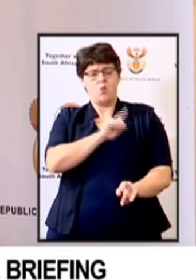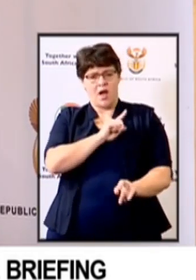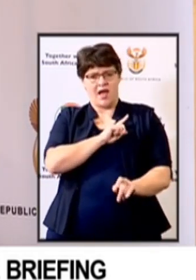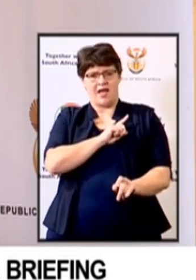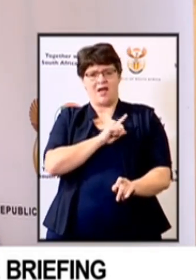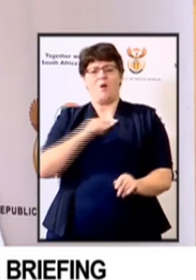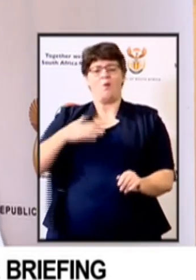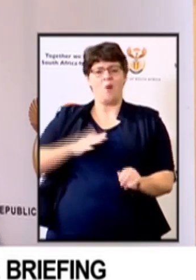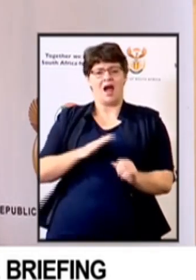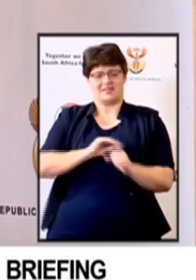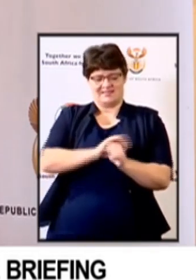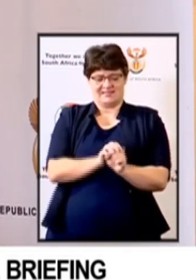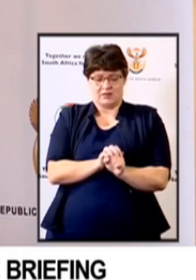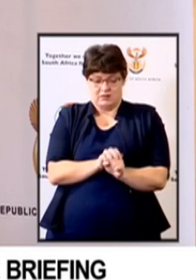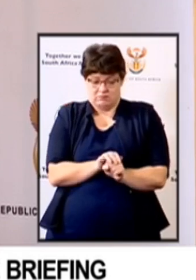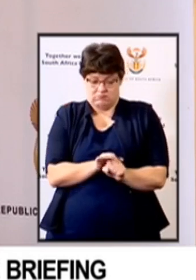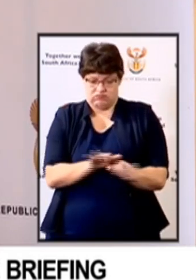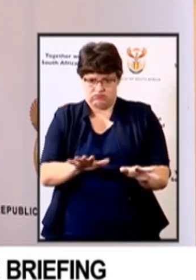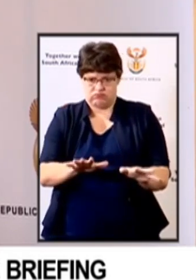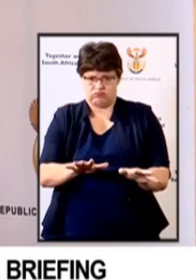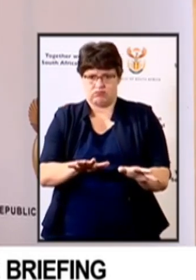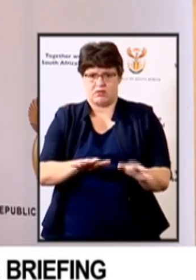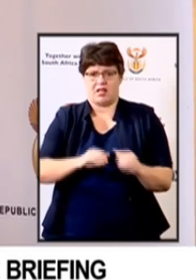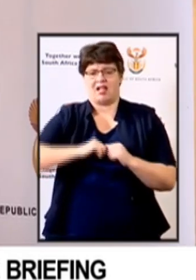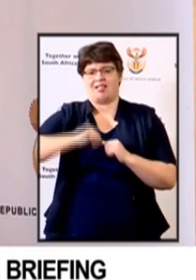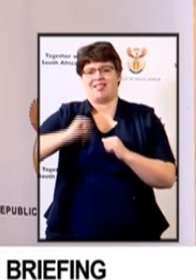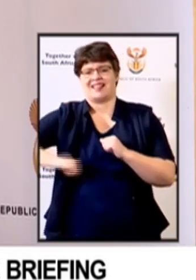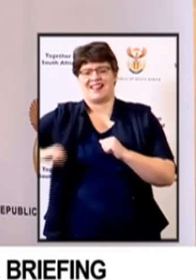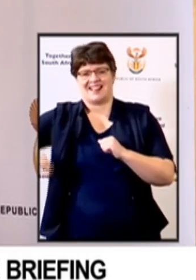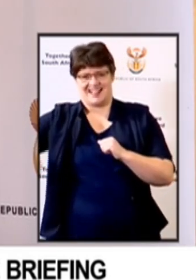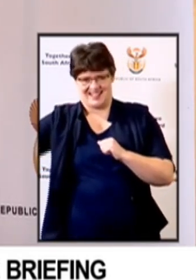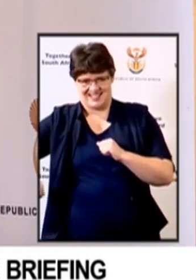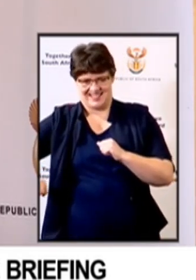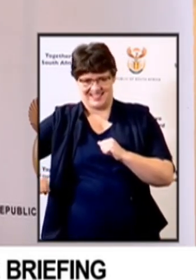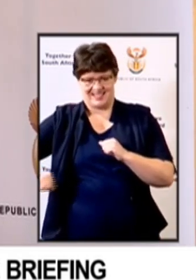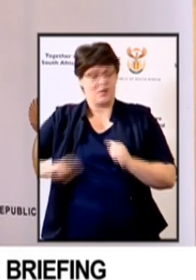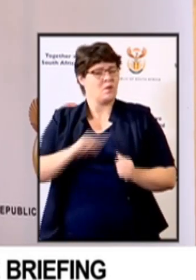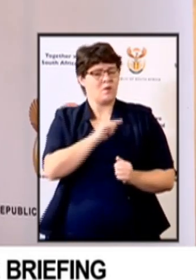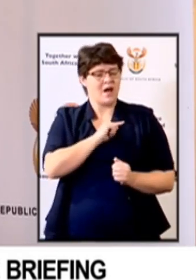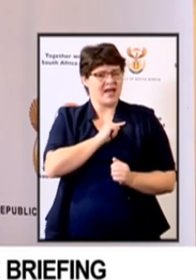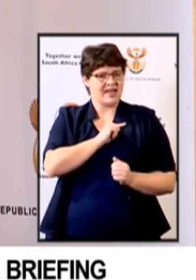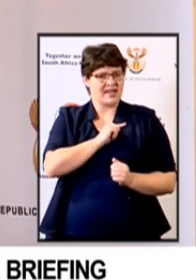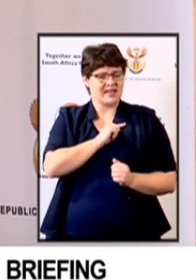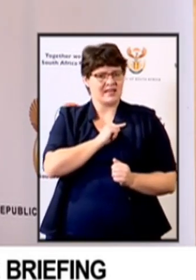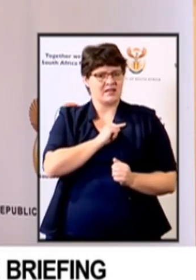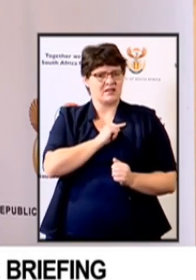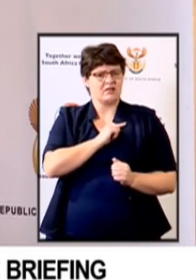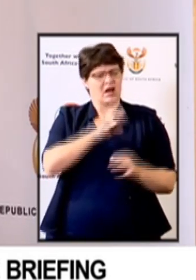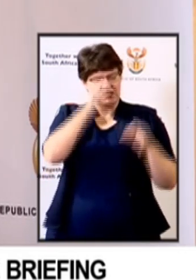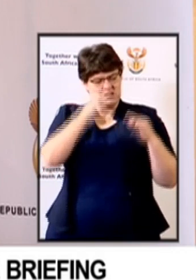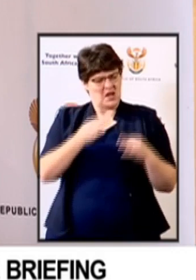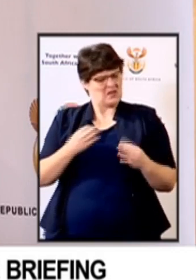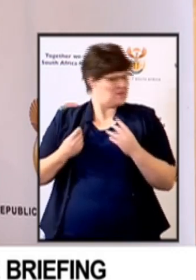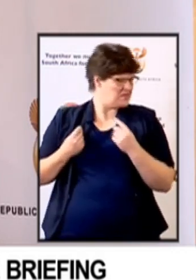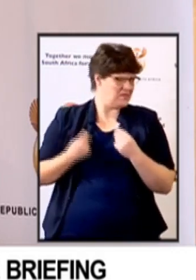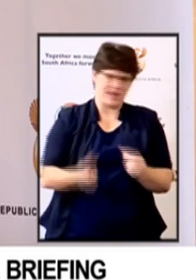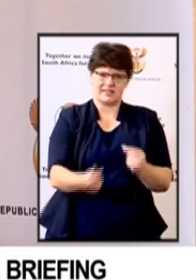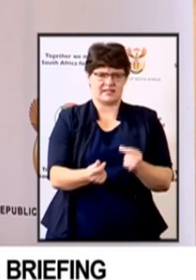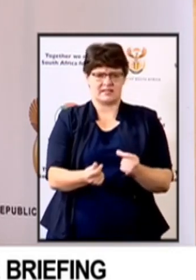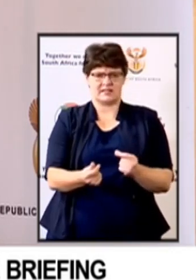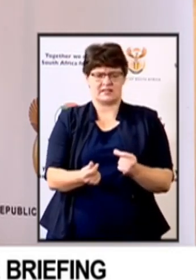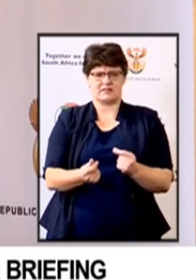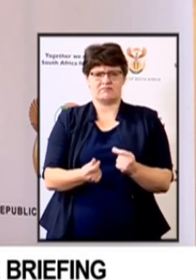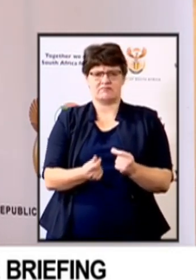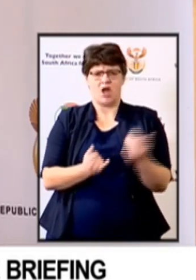delay the spread of coronavirus by taking a prompt decision or an